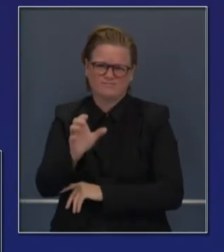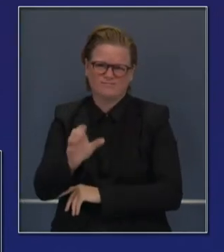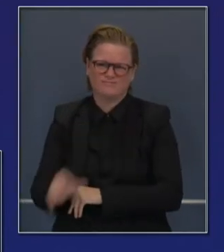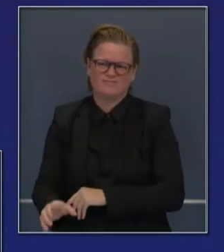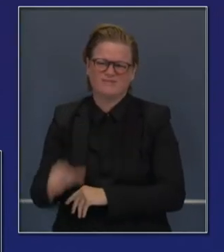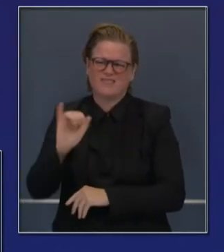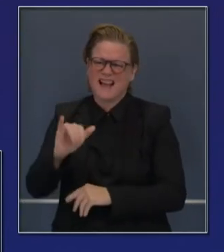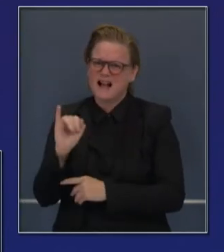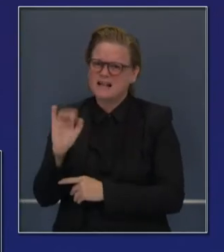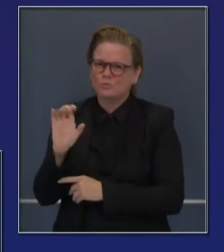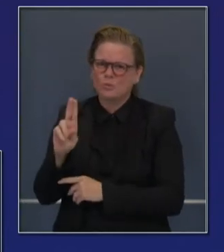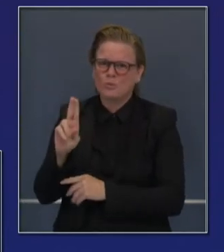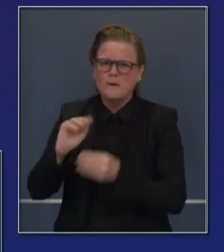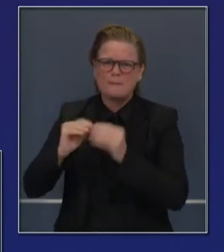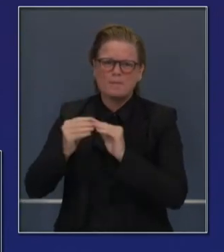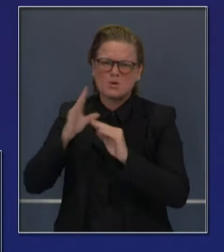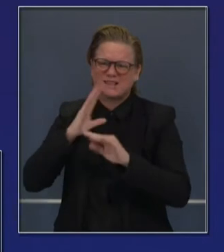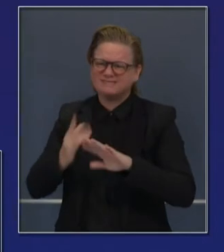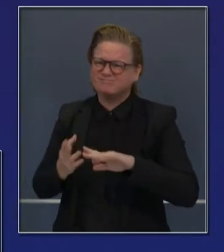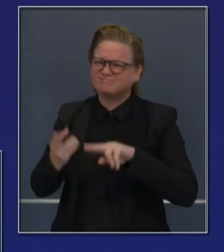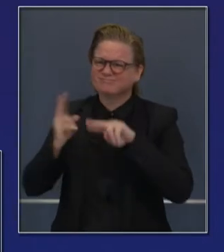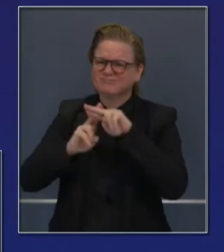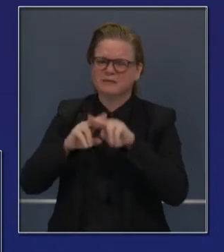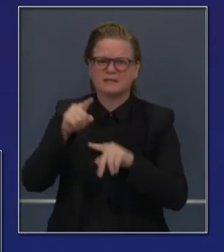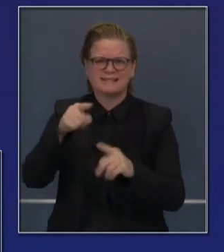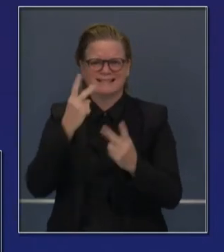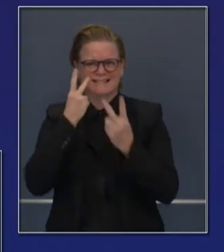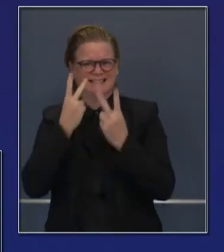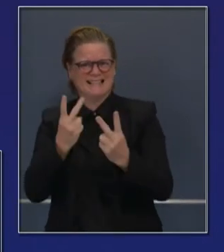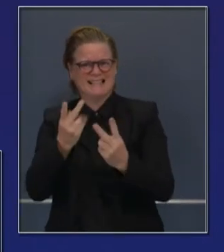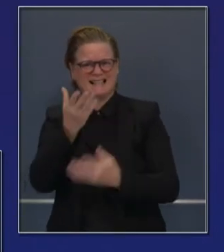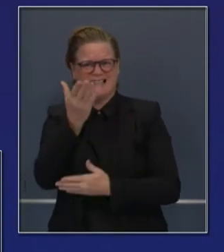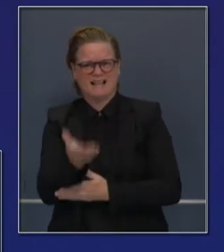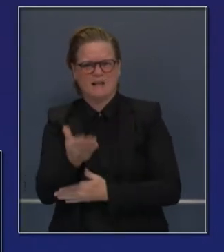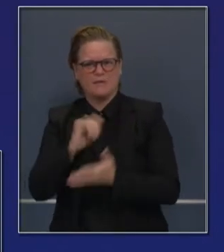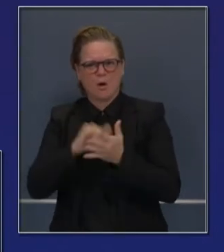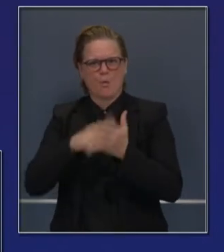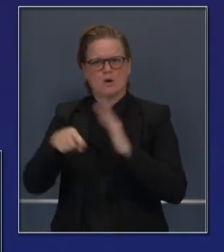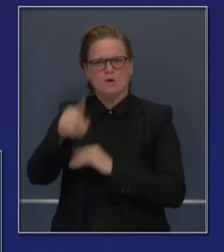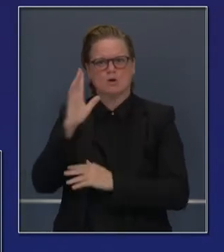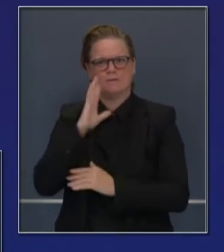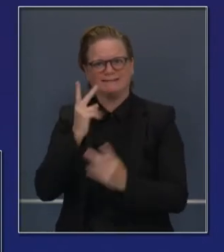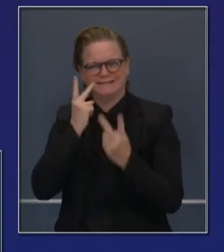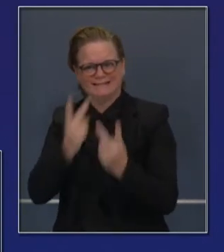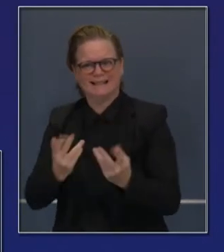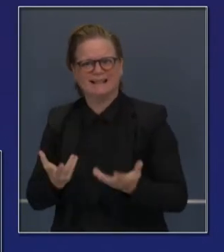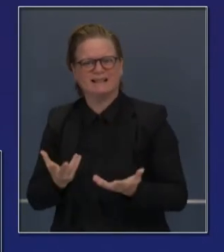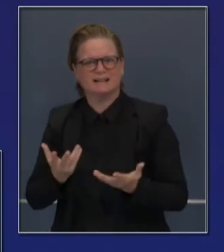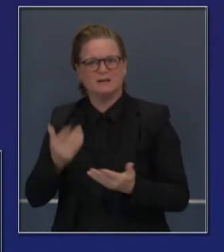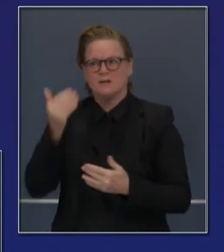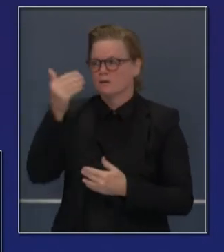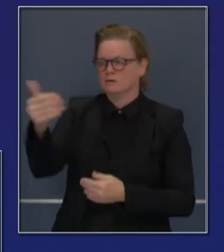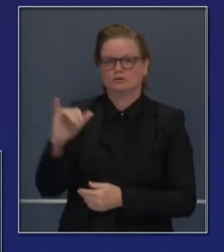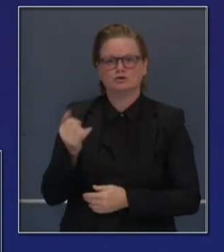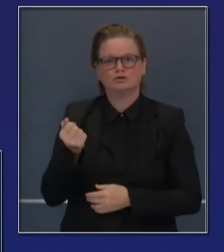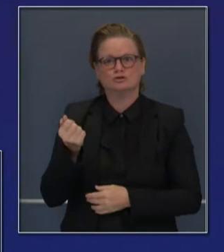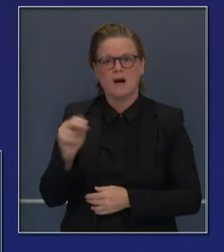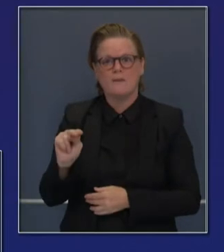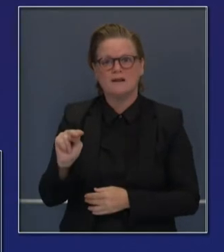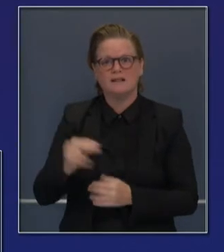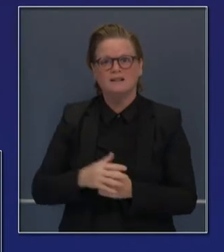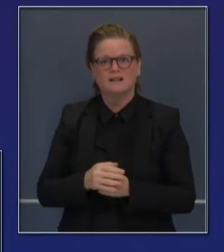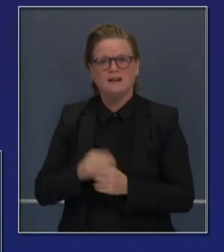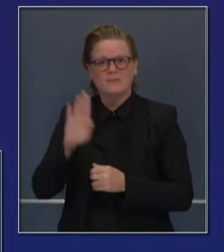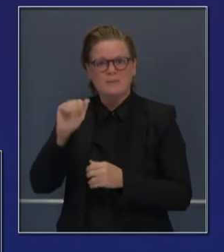so you get a sense of where we may be, including in early January, just in the Bay Area, that is more robust in terms of